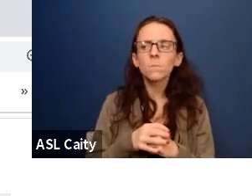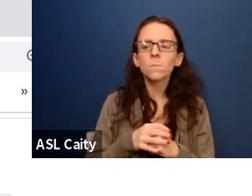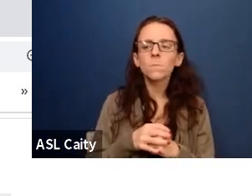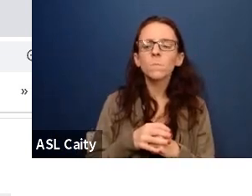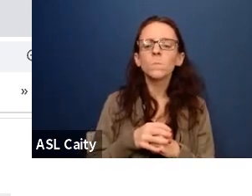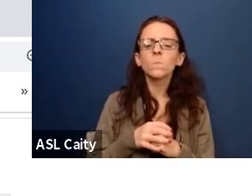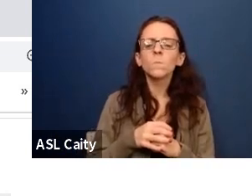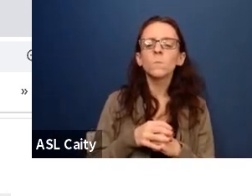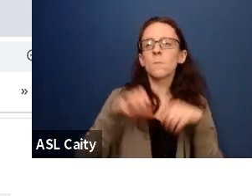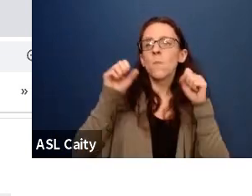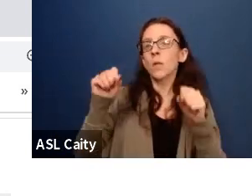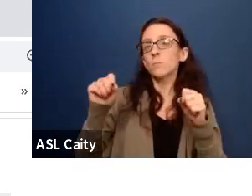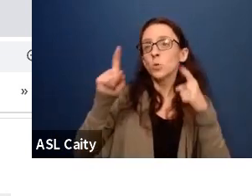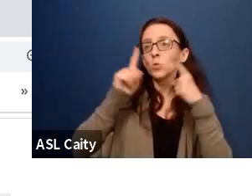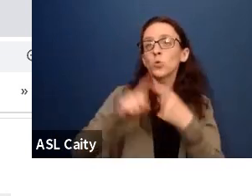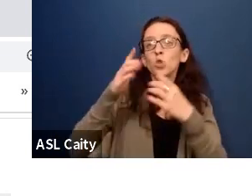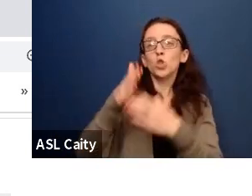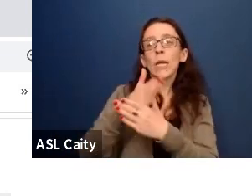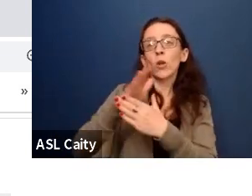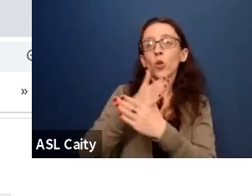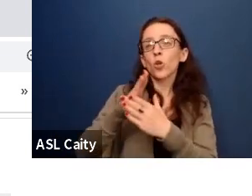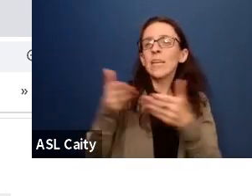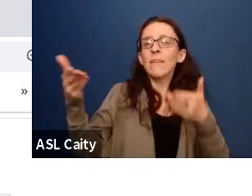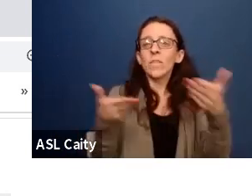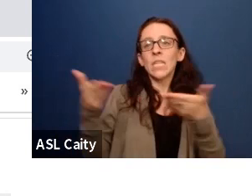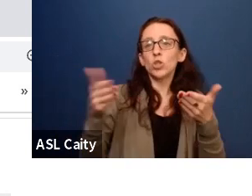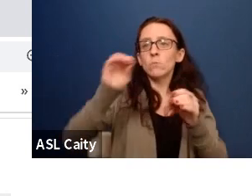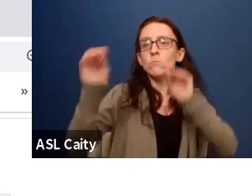the invitation rates from the